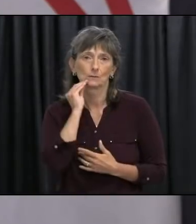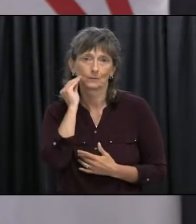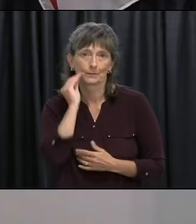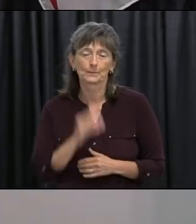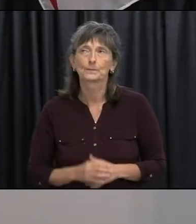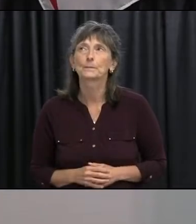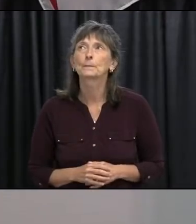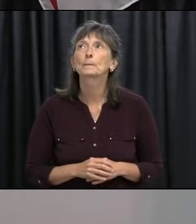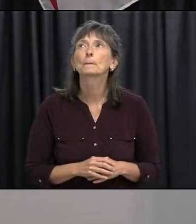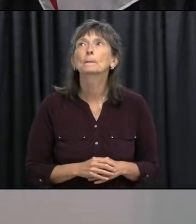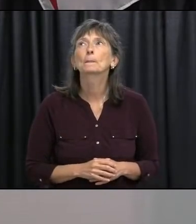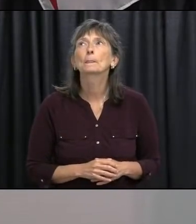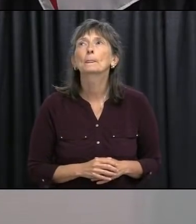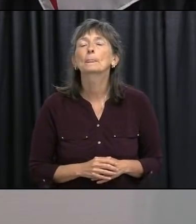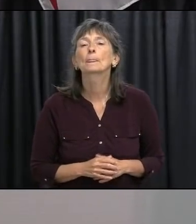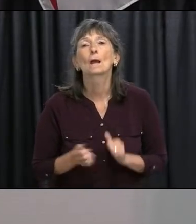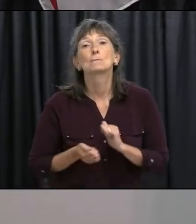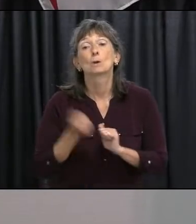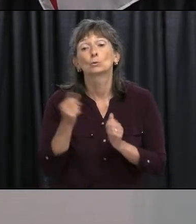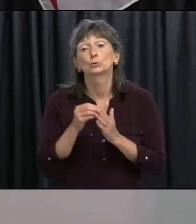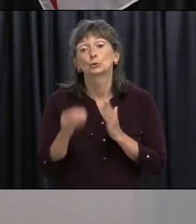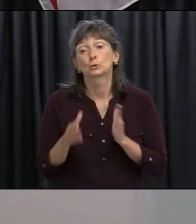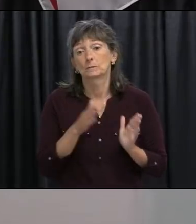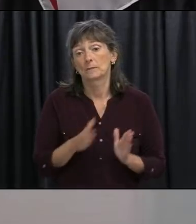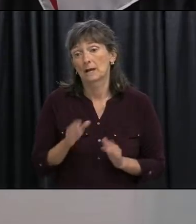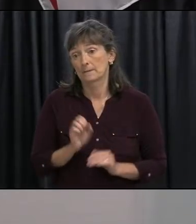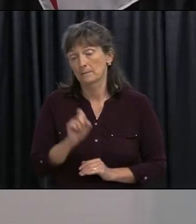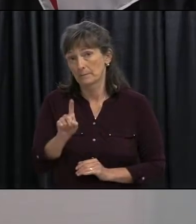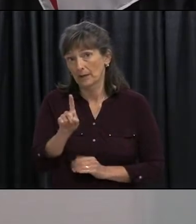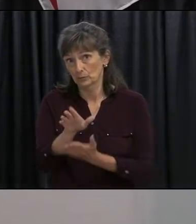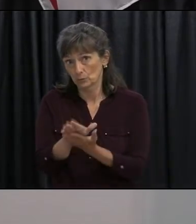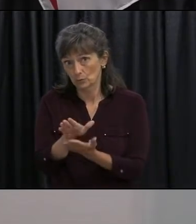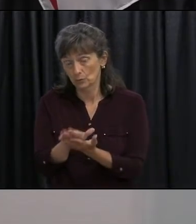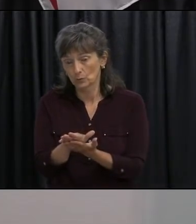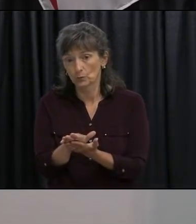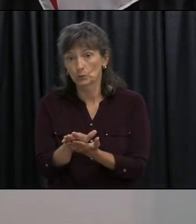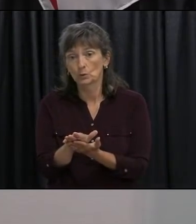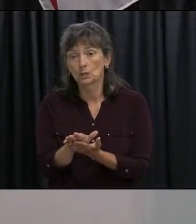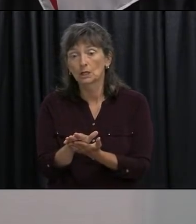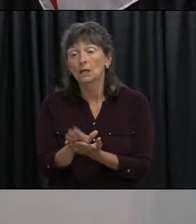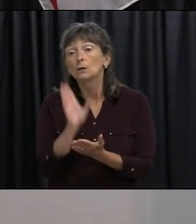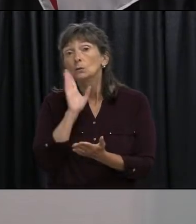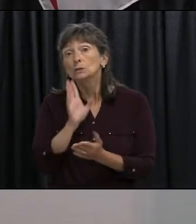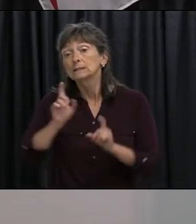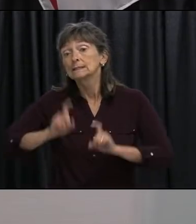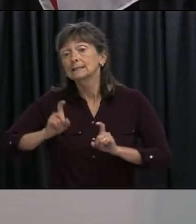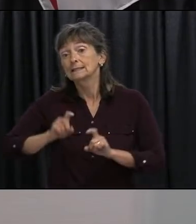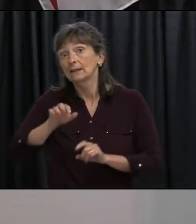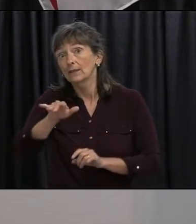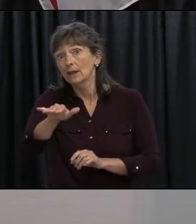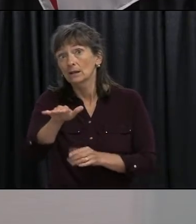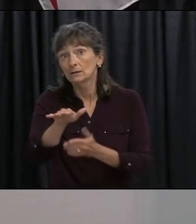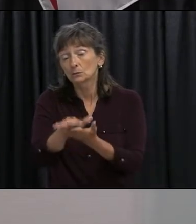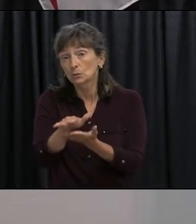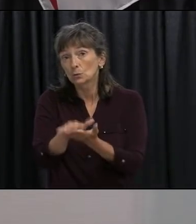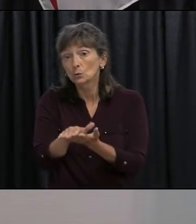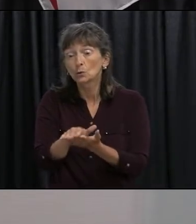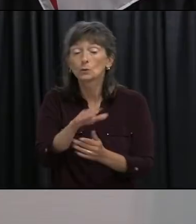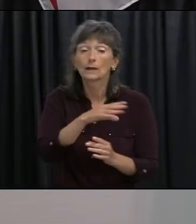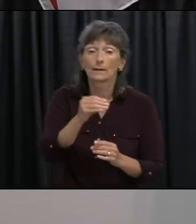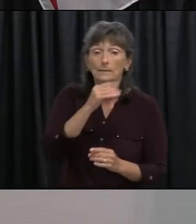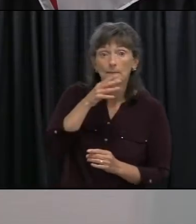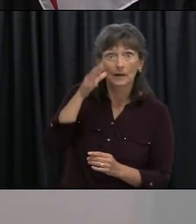as the larger groups of students go back to school, will the province amp up the testing? Will testing be available immediately for students, parents, and